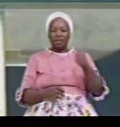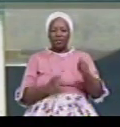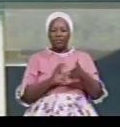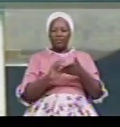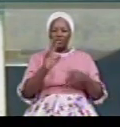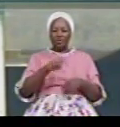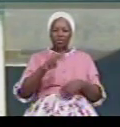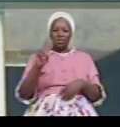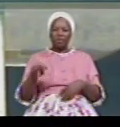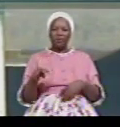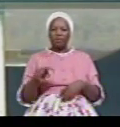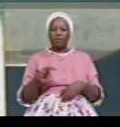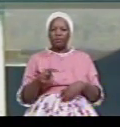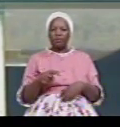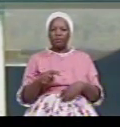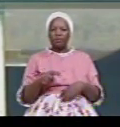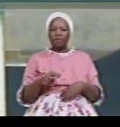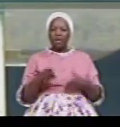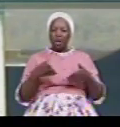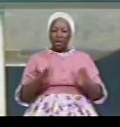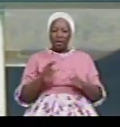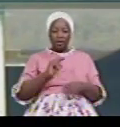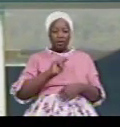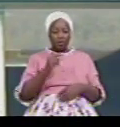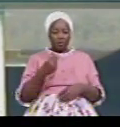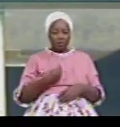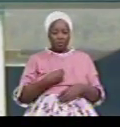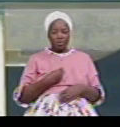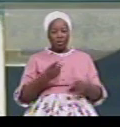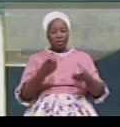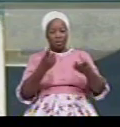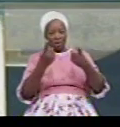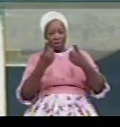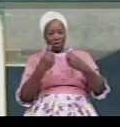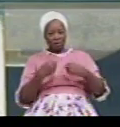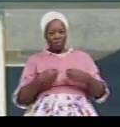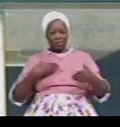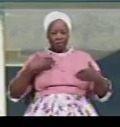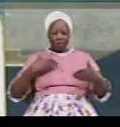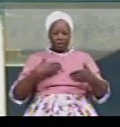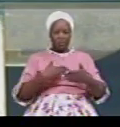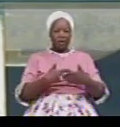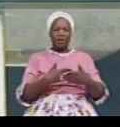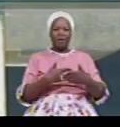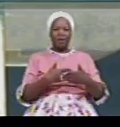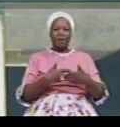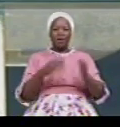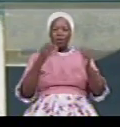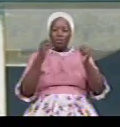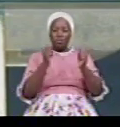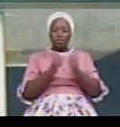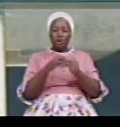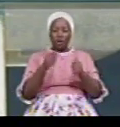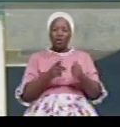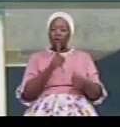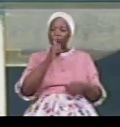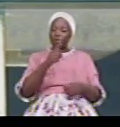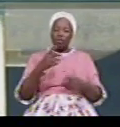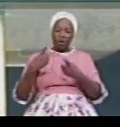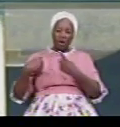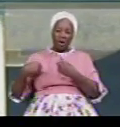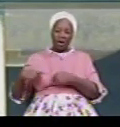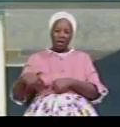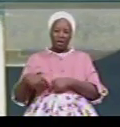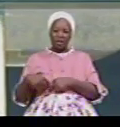22. Let us draw near with a true heart, in